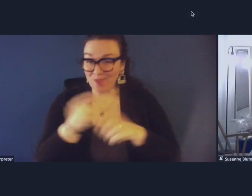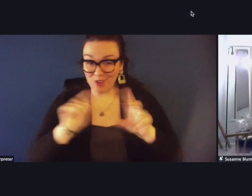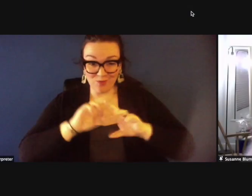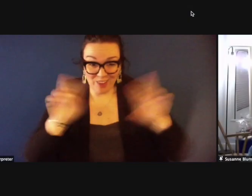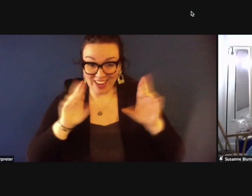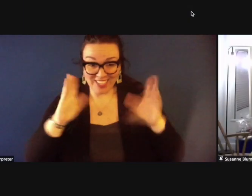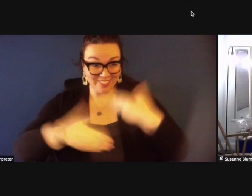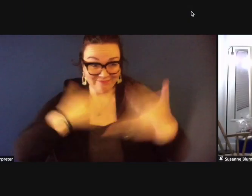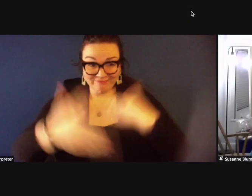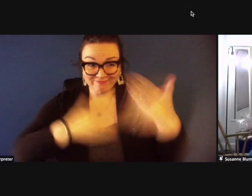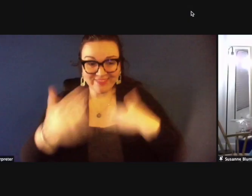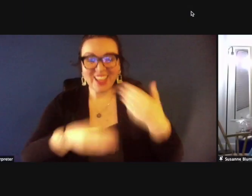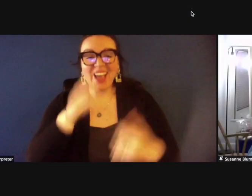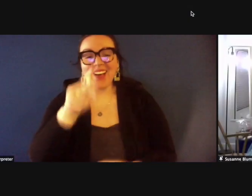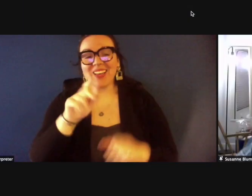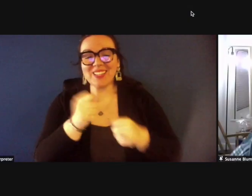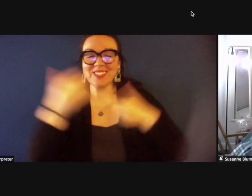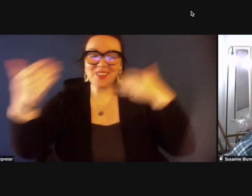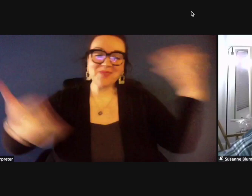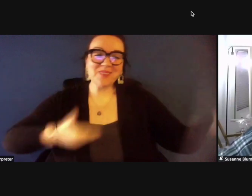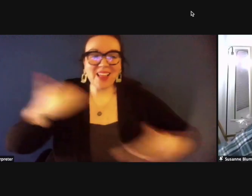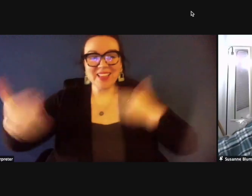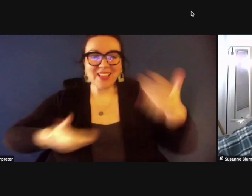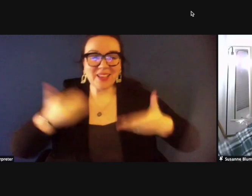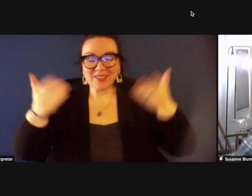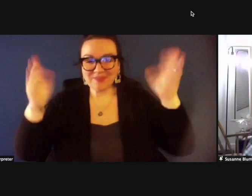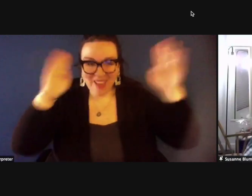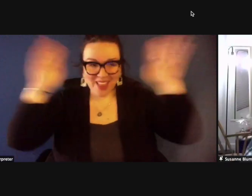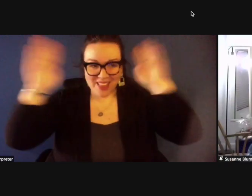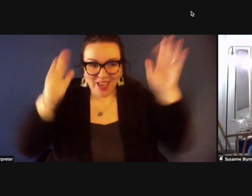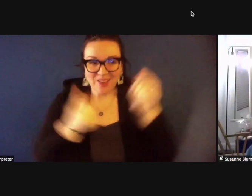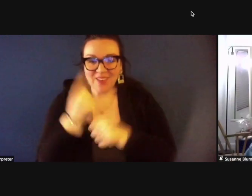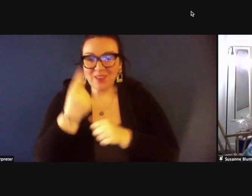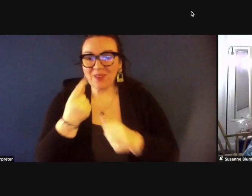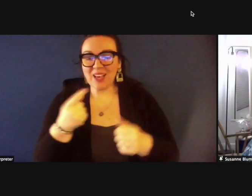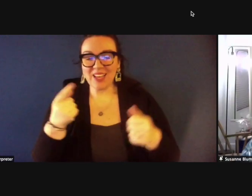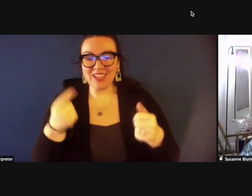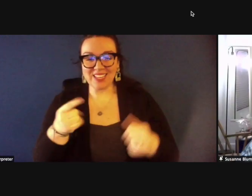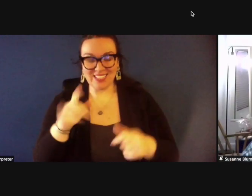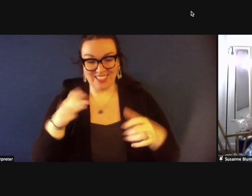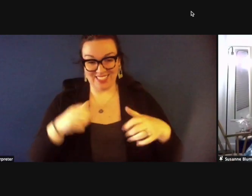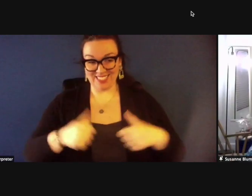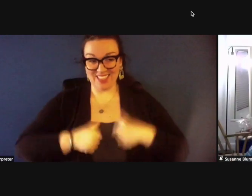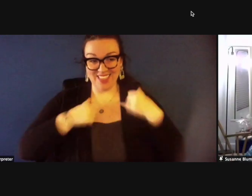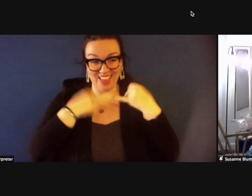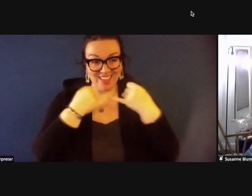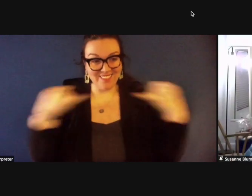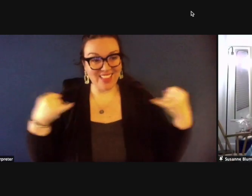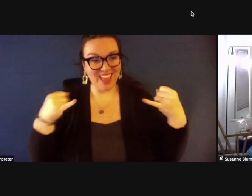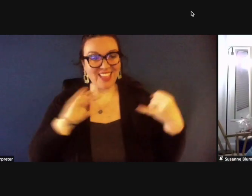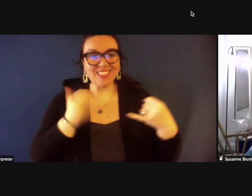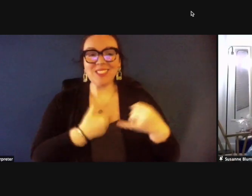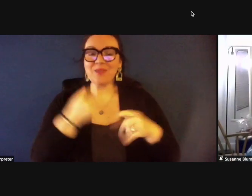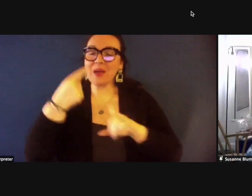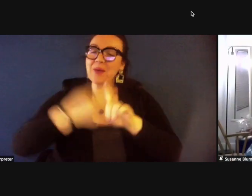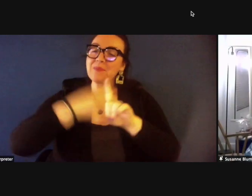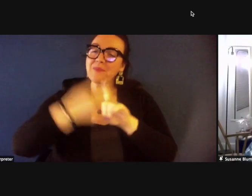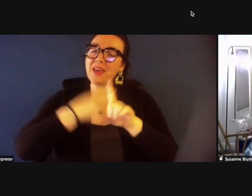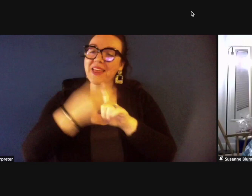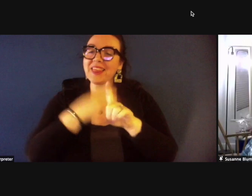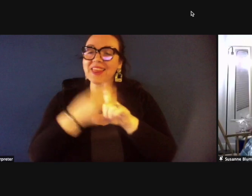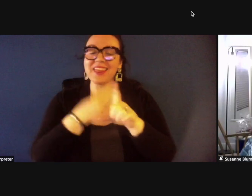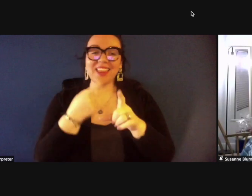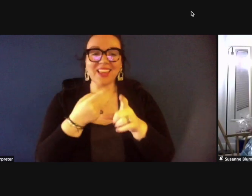okay so welcome everybody um to lifeline and to our our monthly annual and online